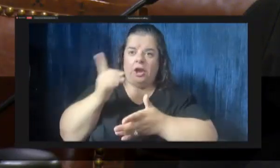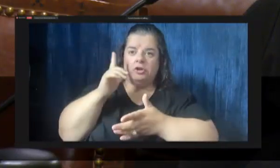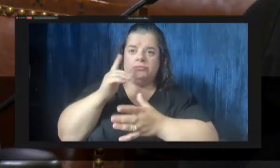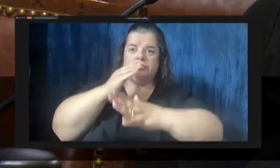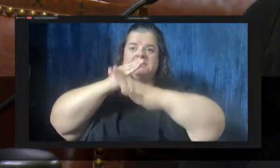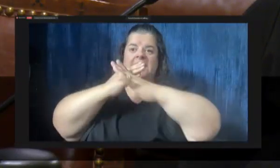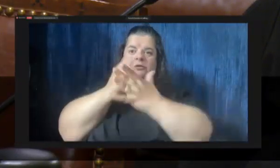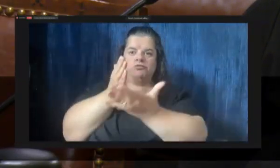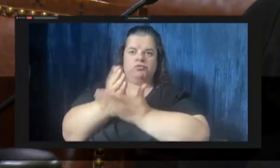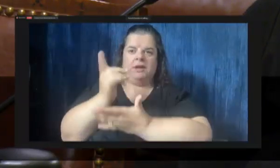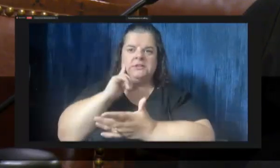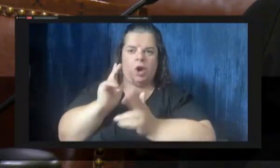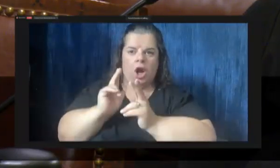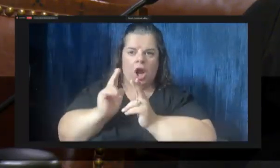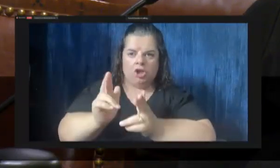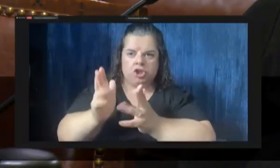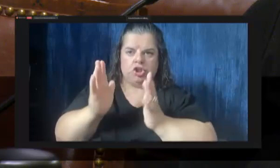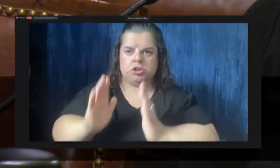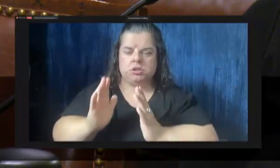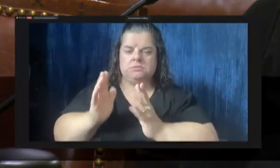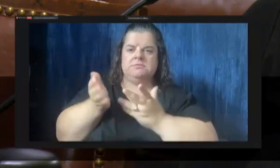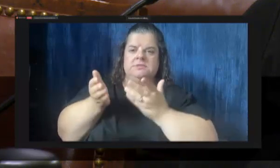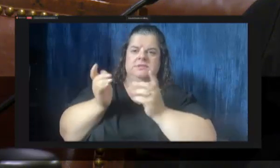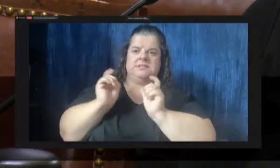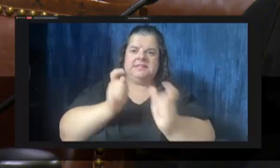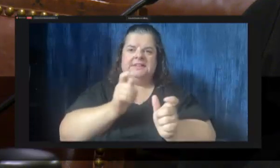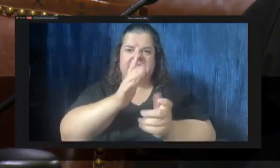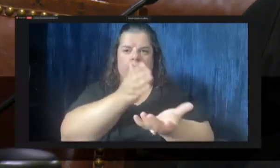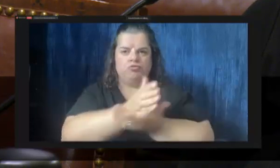hunters and so on. And so as part of establishing a